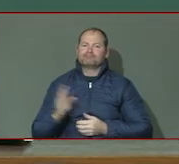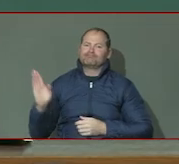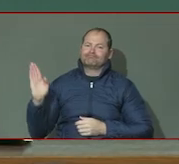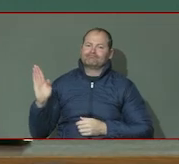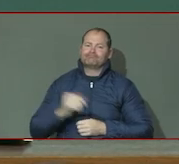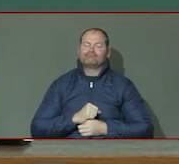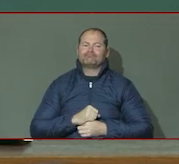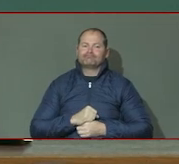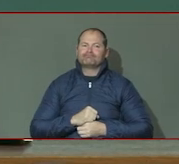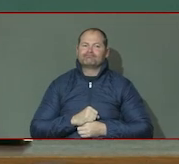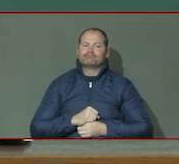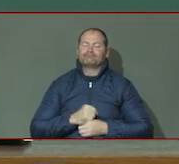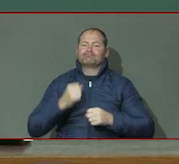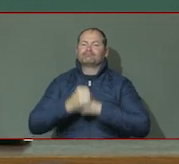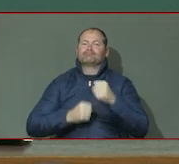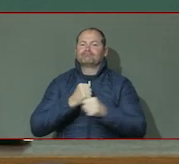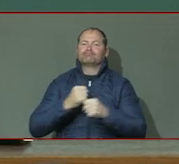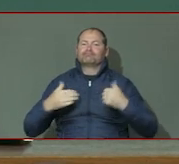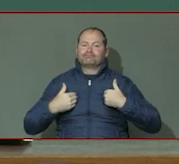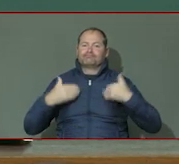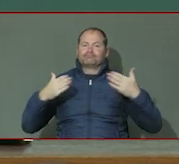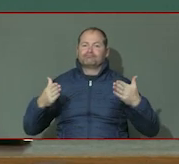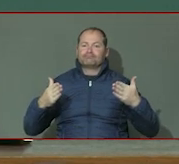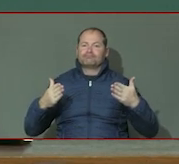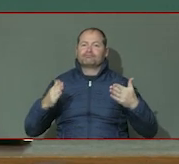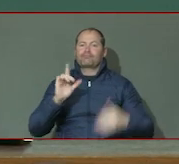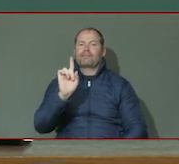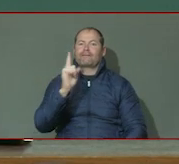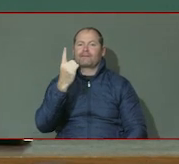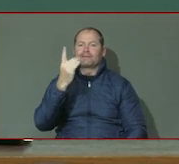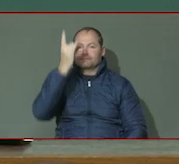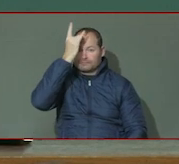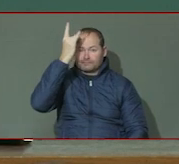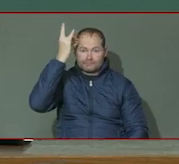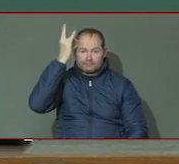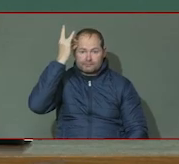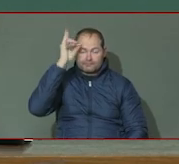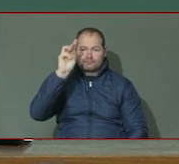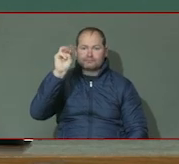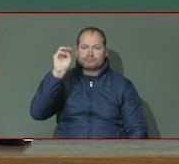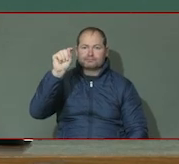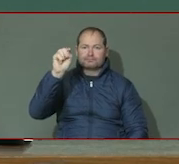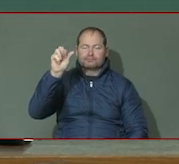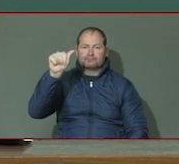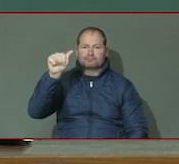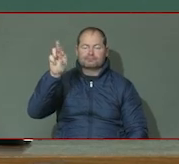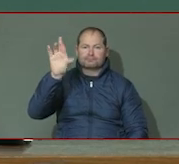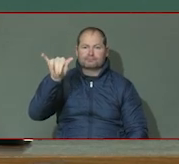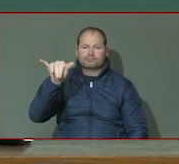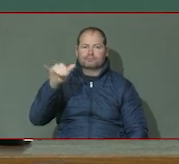And that was at the beginning of the year, on the 1st of March. So at that stage, the carrying value